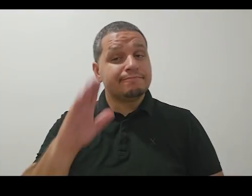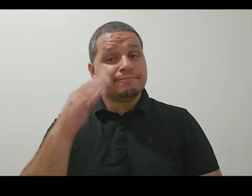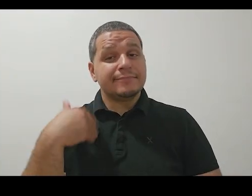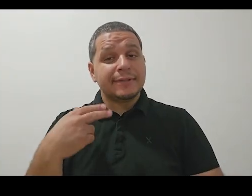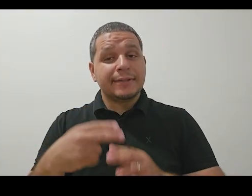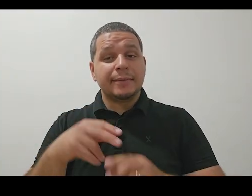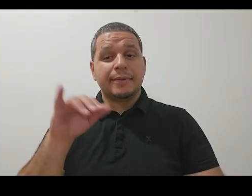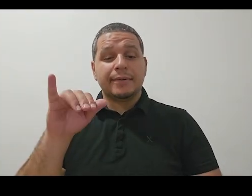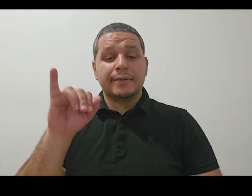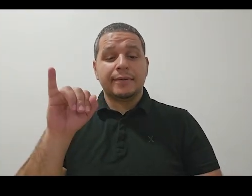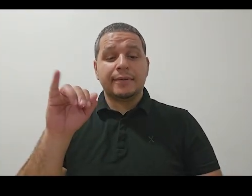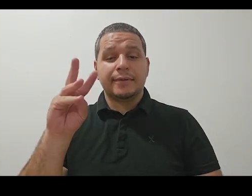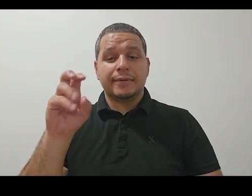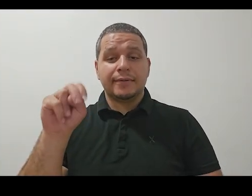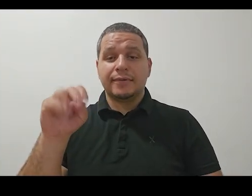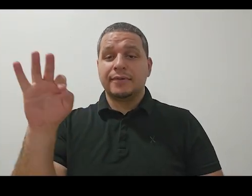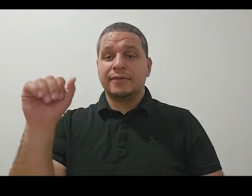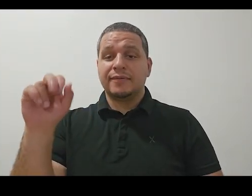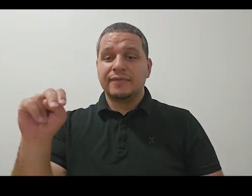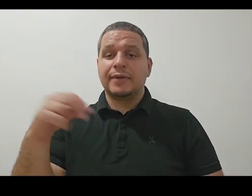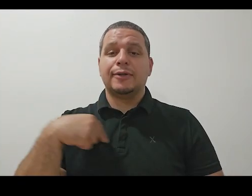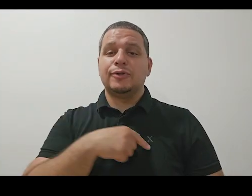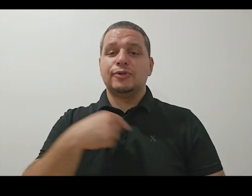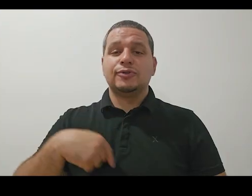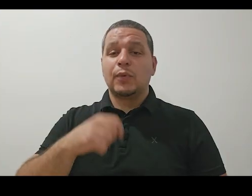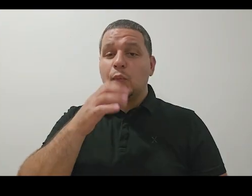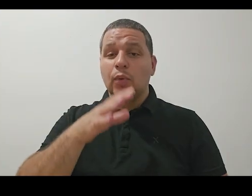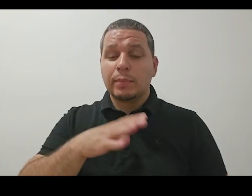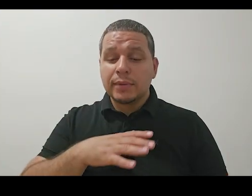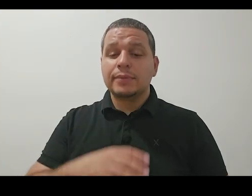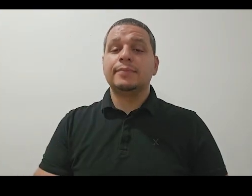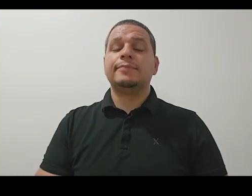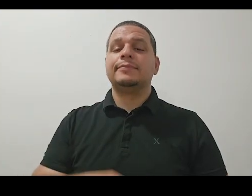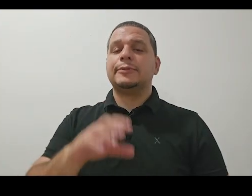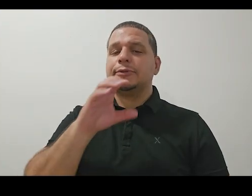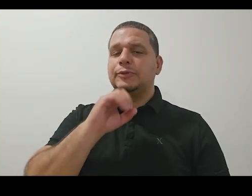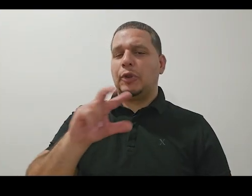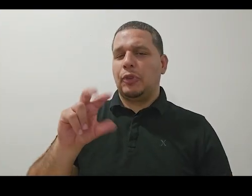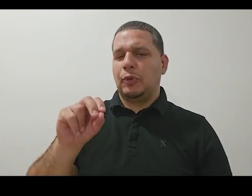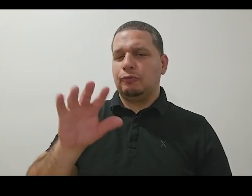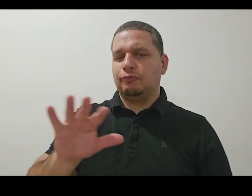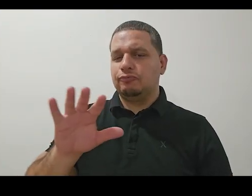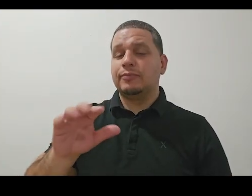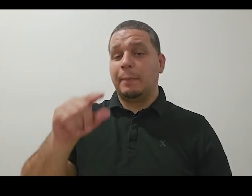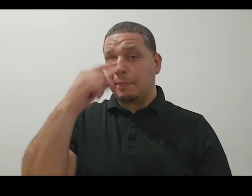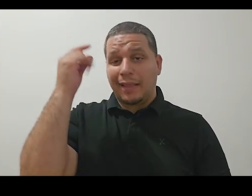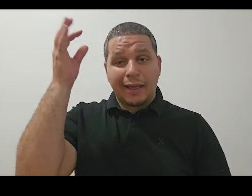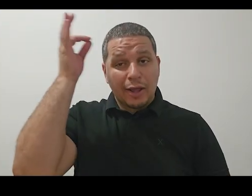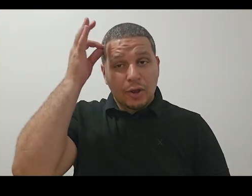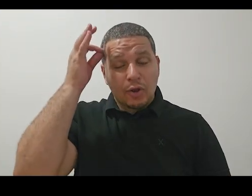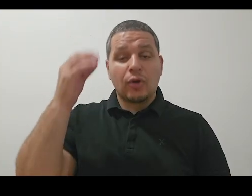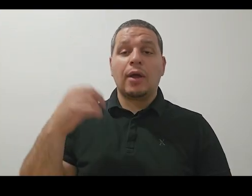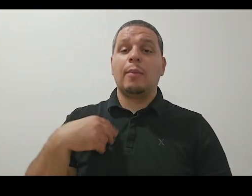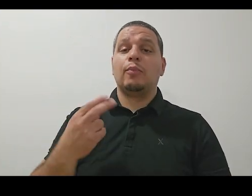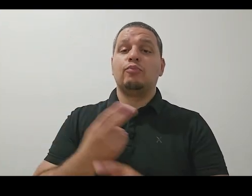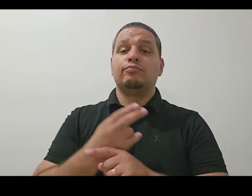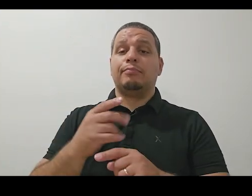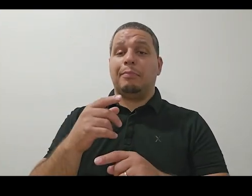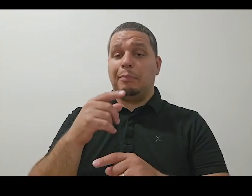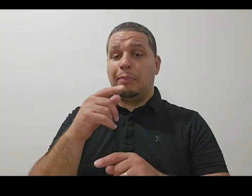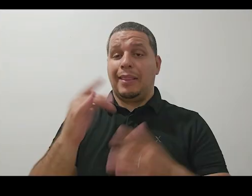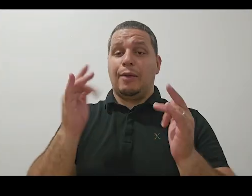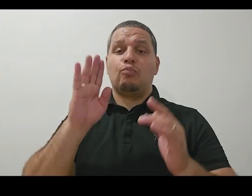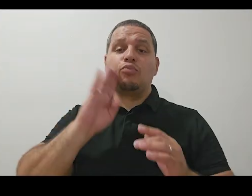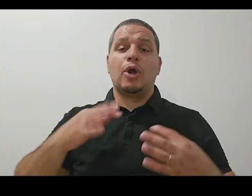Fan. I'm a Chinese woman in my 30s, and I have black hair. I'm wearing a light brown shirt